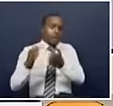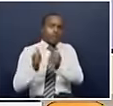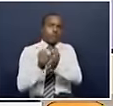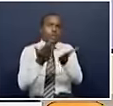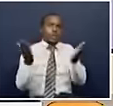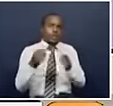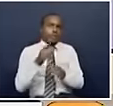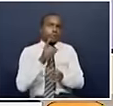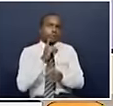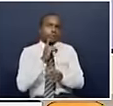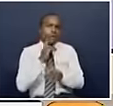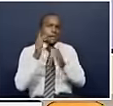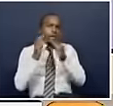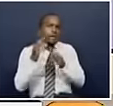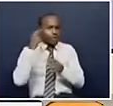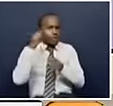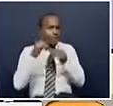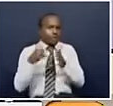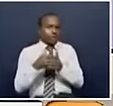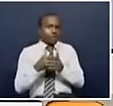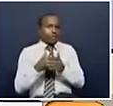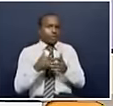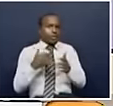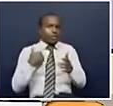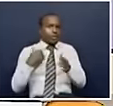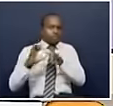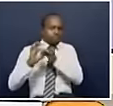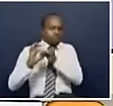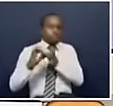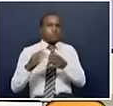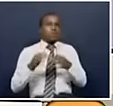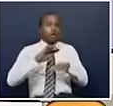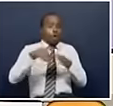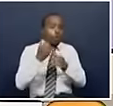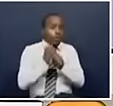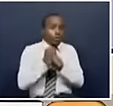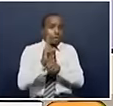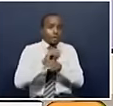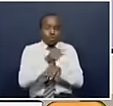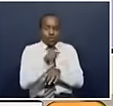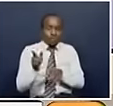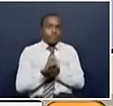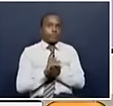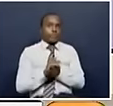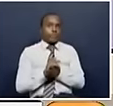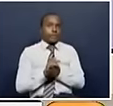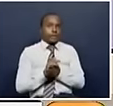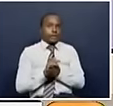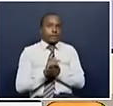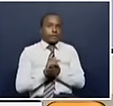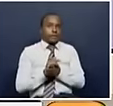we are saying, really, when you think about it, we have those relationships. All we are doing is to use the, you know, the convening